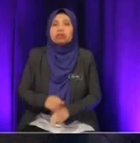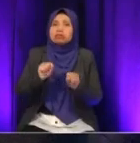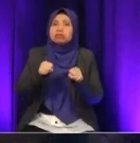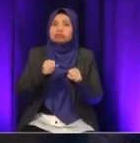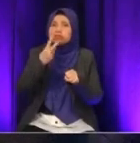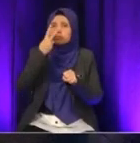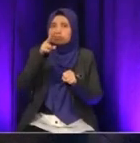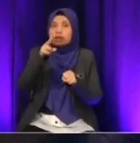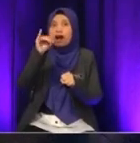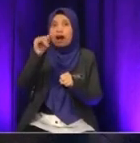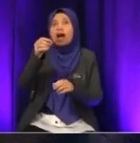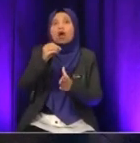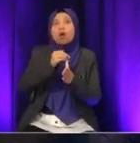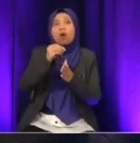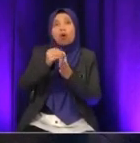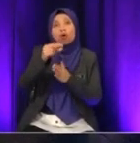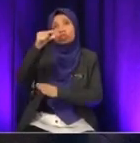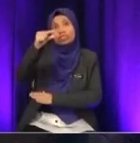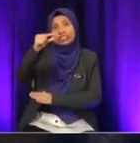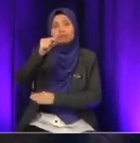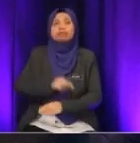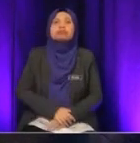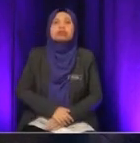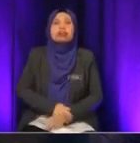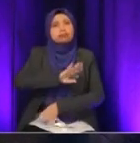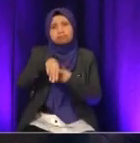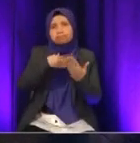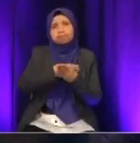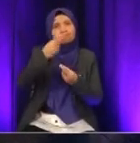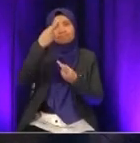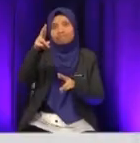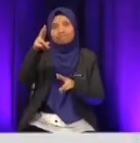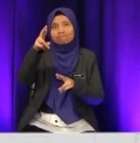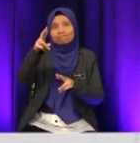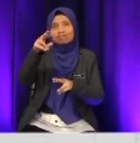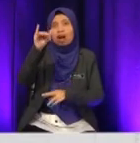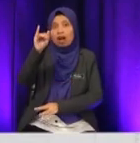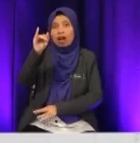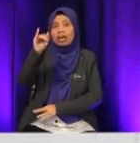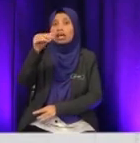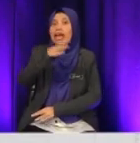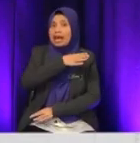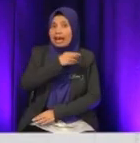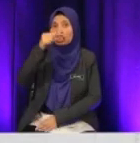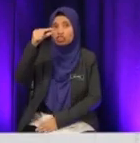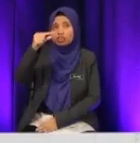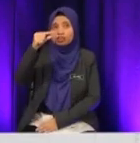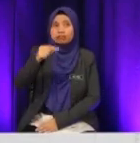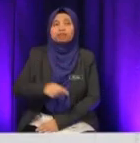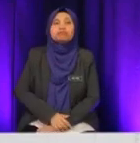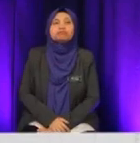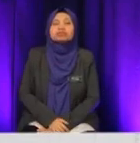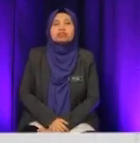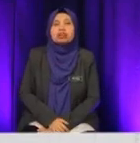letter I and G? Are you ready with that? Pupils, are you ready? If you're ready, show me your letter I and G. Okay, seems like they have